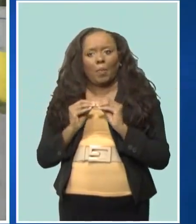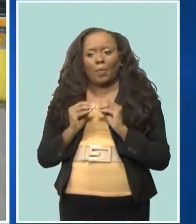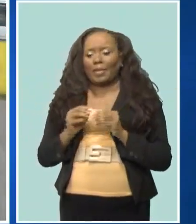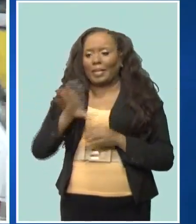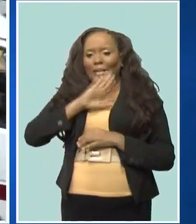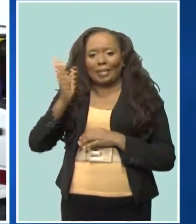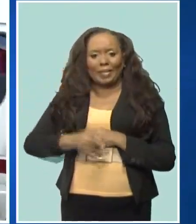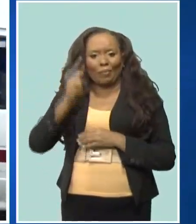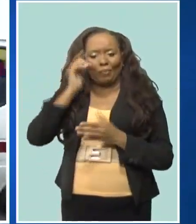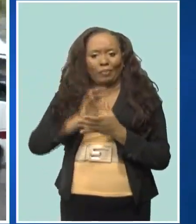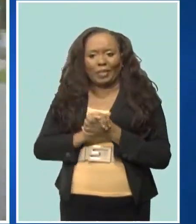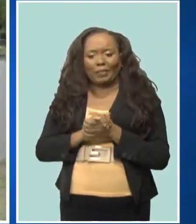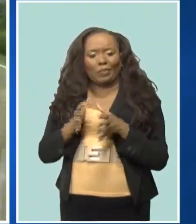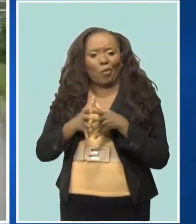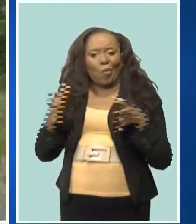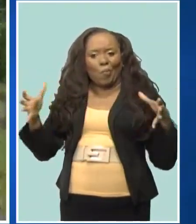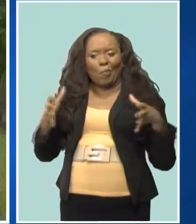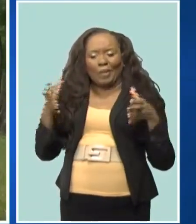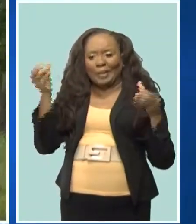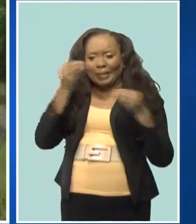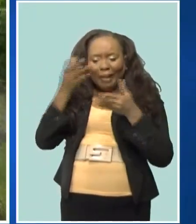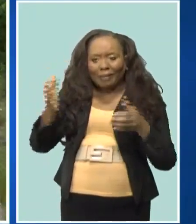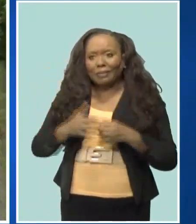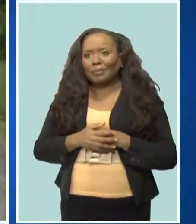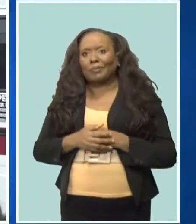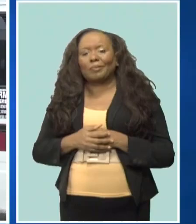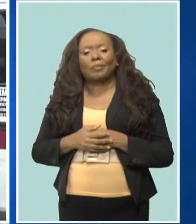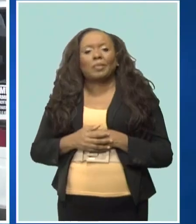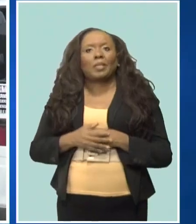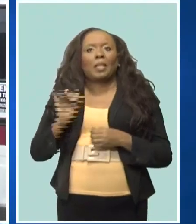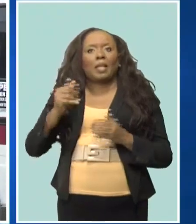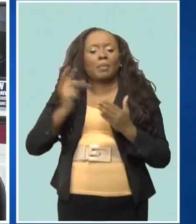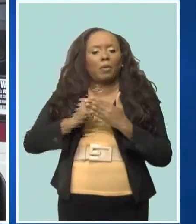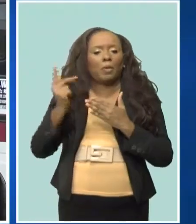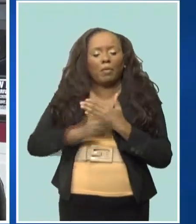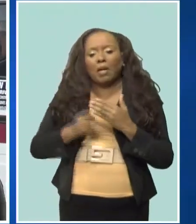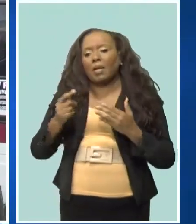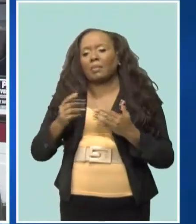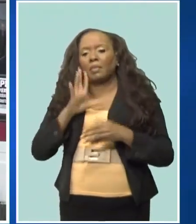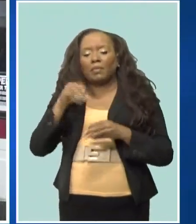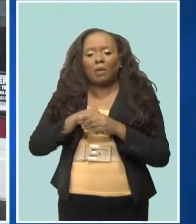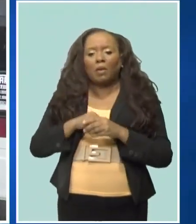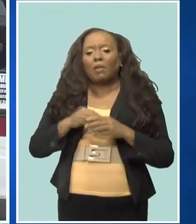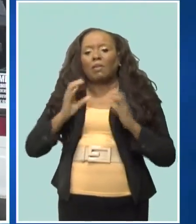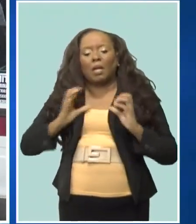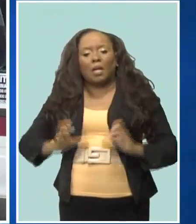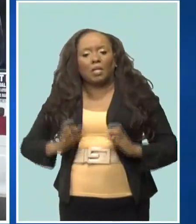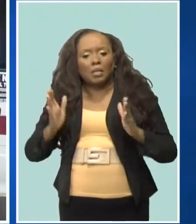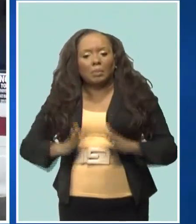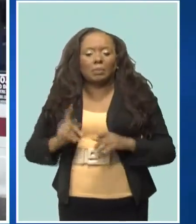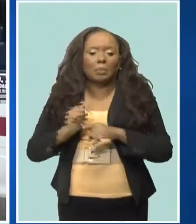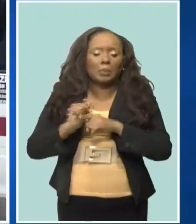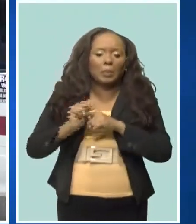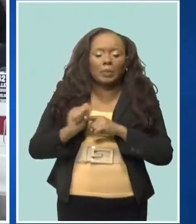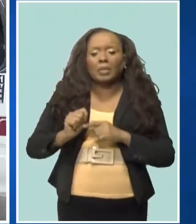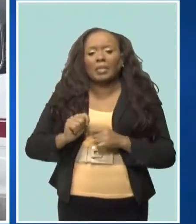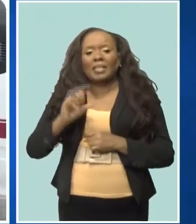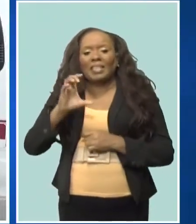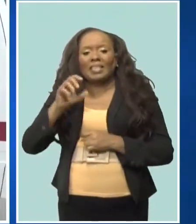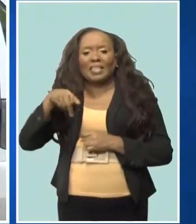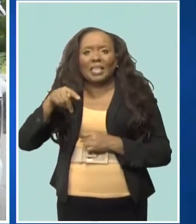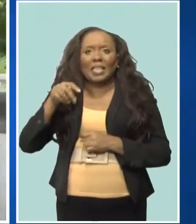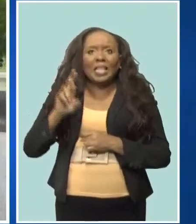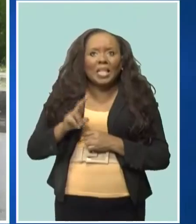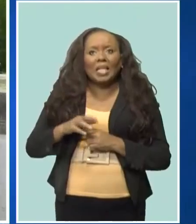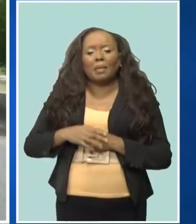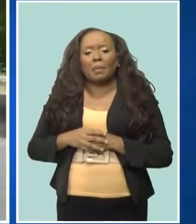the sessions on customer service, road safety, insurance regulations, CPR training, defensive